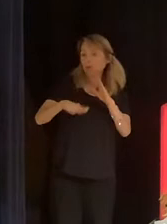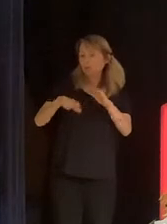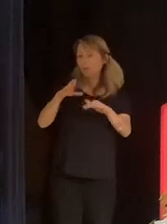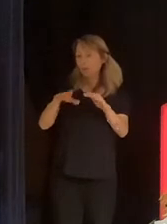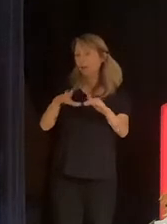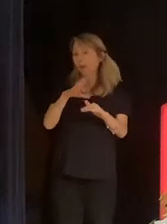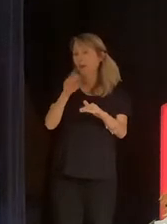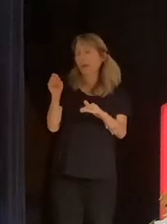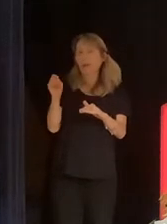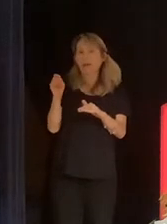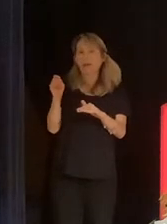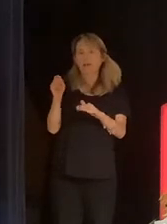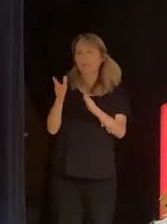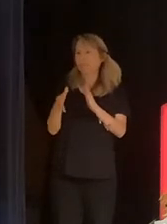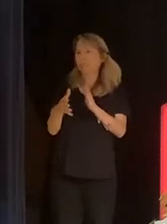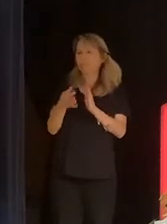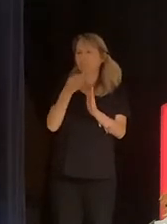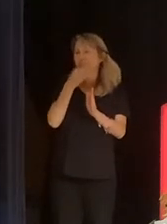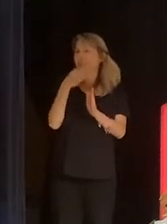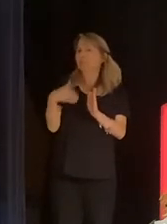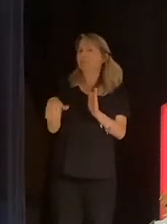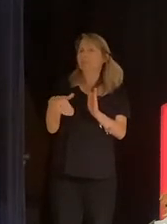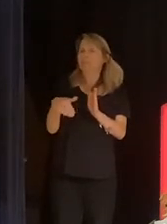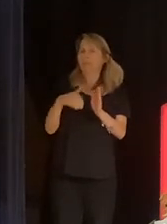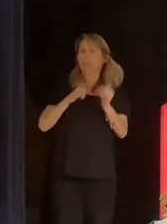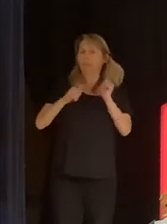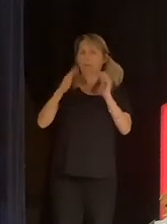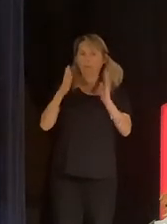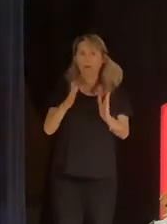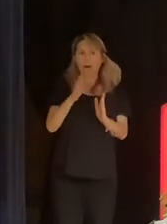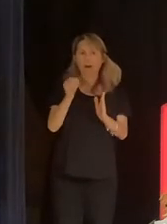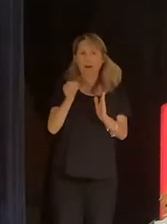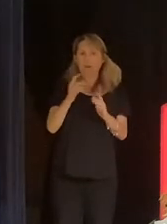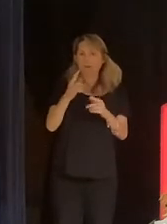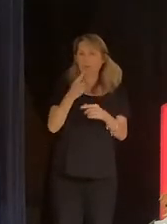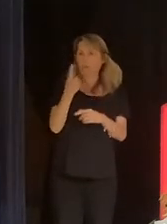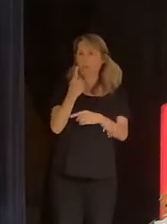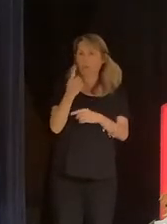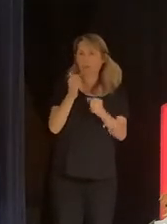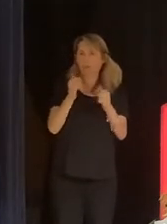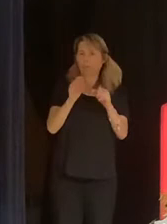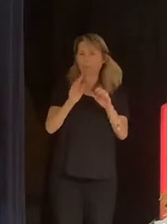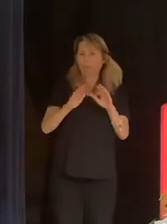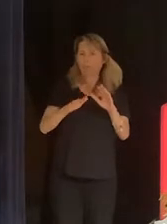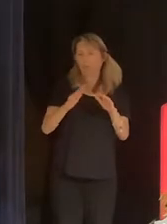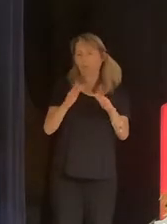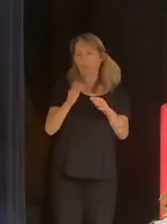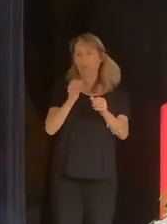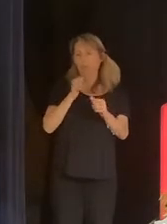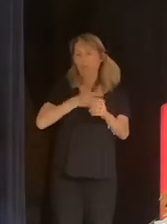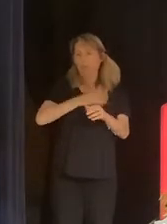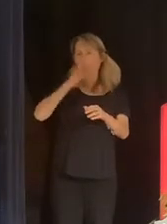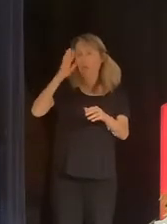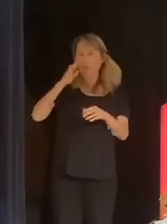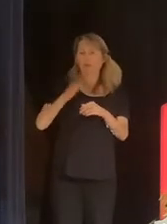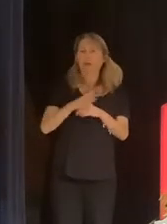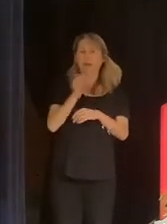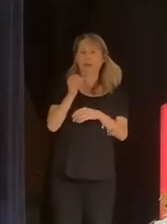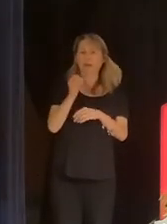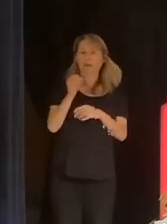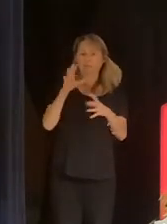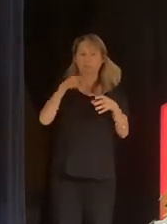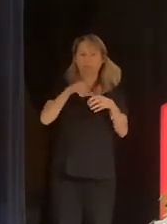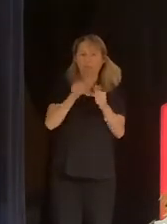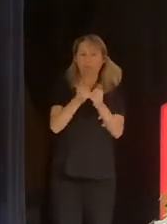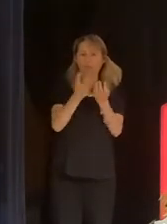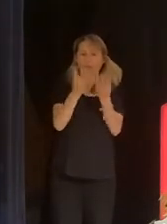and having exceptional talent, both as a performer, a soloist, as well as an ensemble member. This student who receives